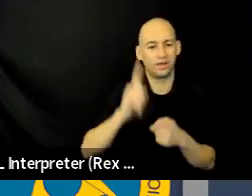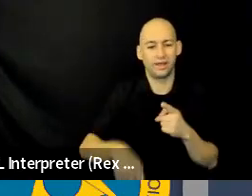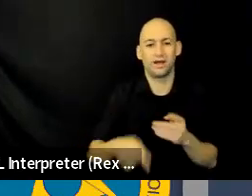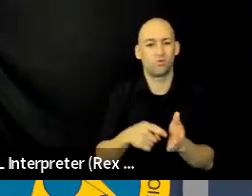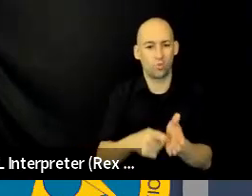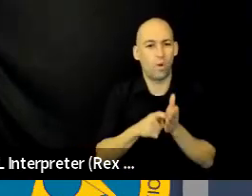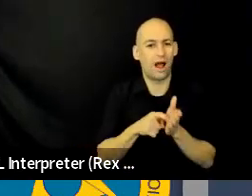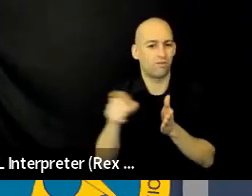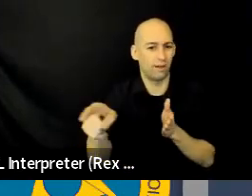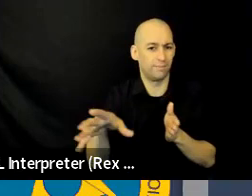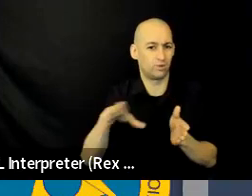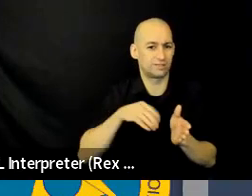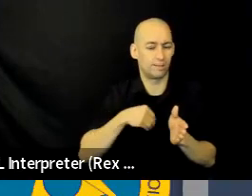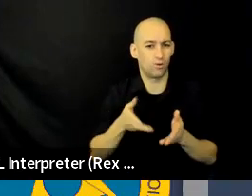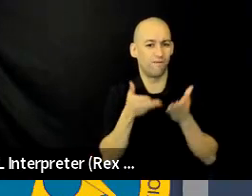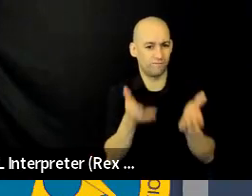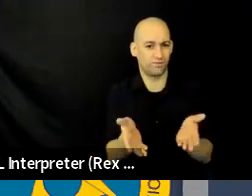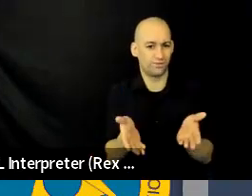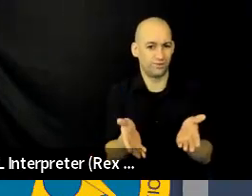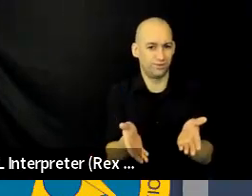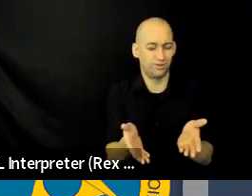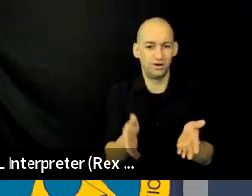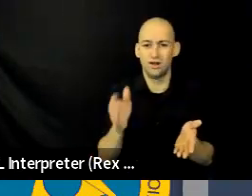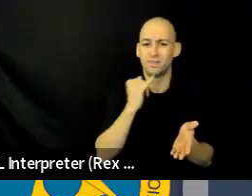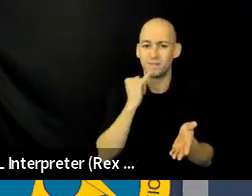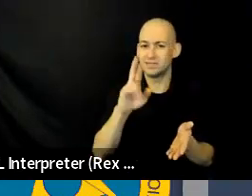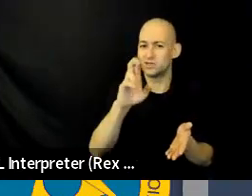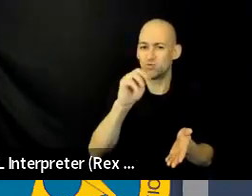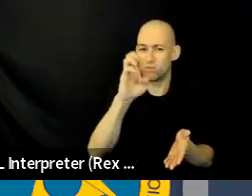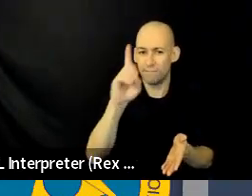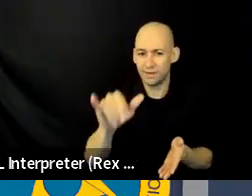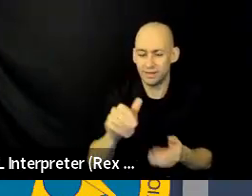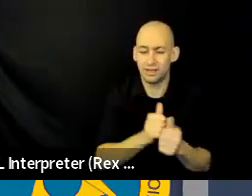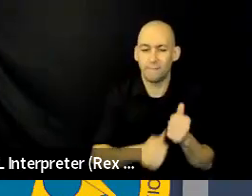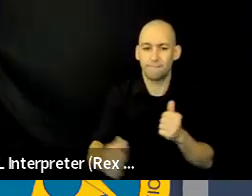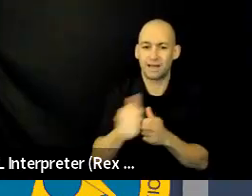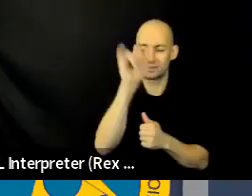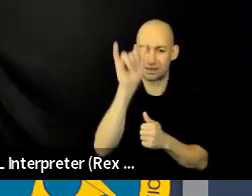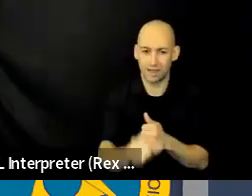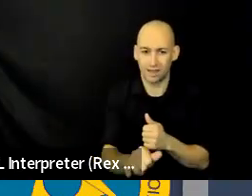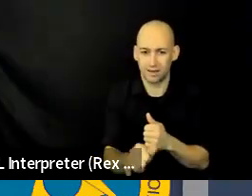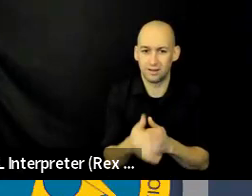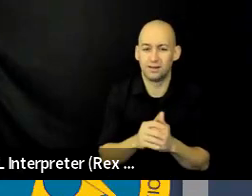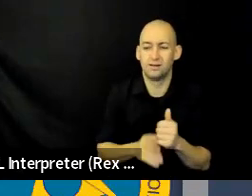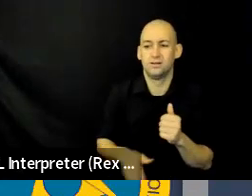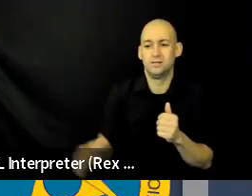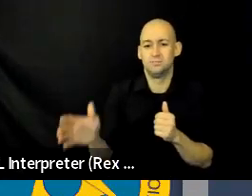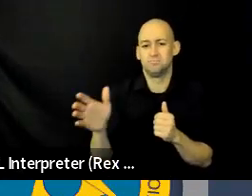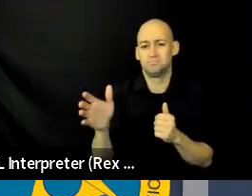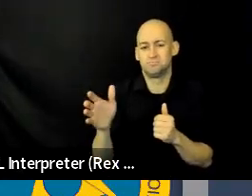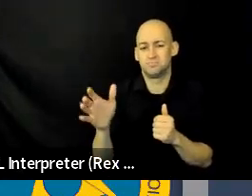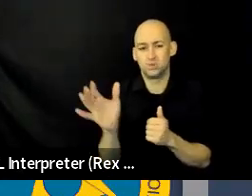offer, right? So that there are remedies that go beyond that to get to that agreement